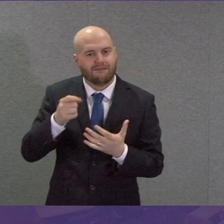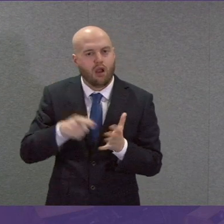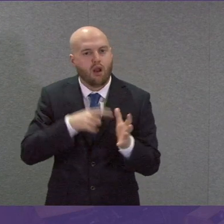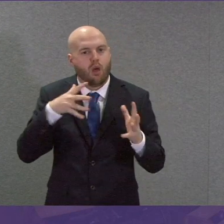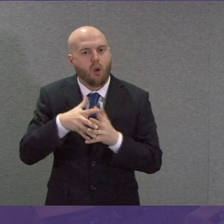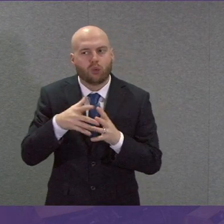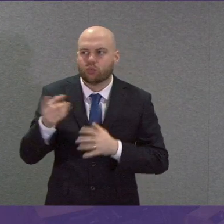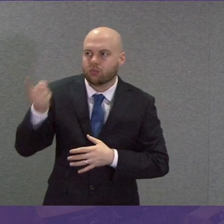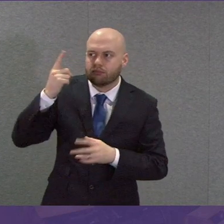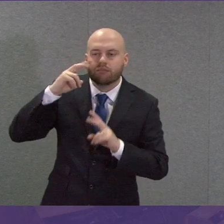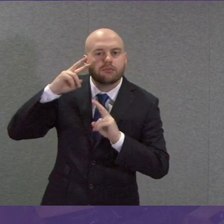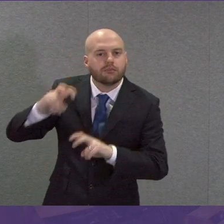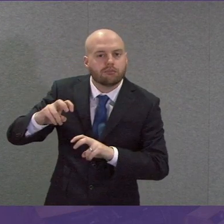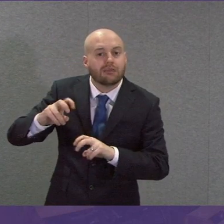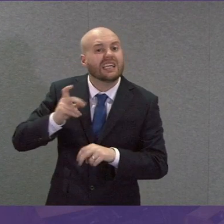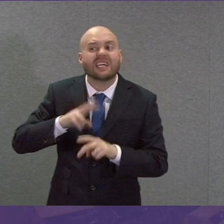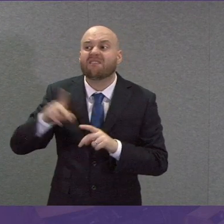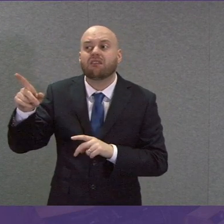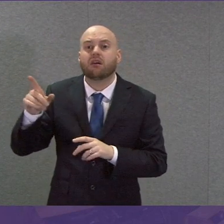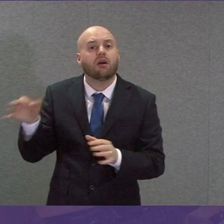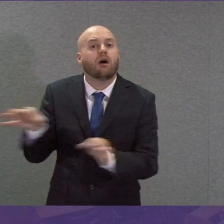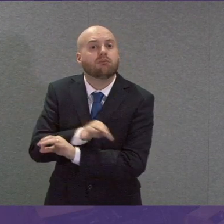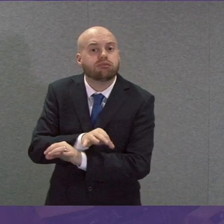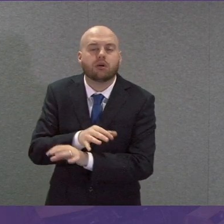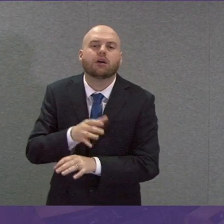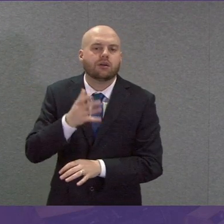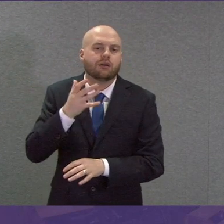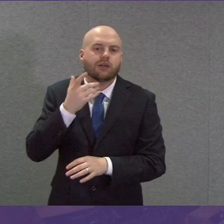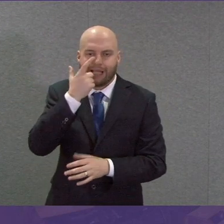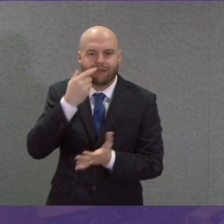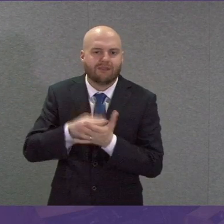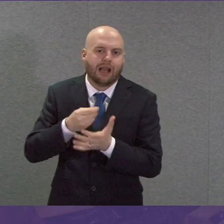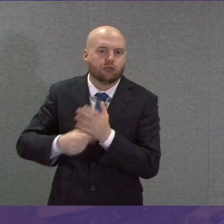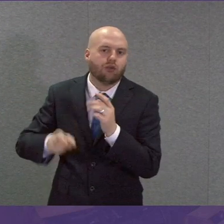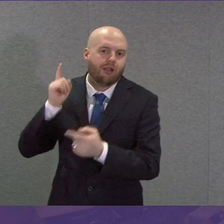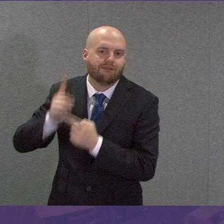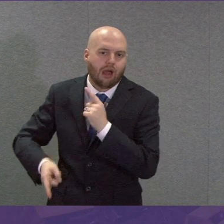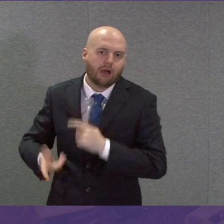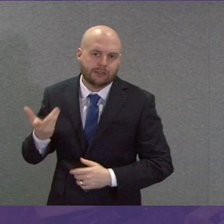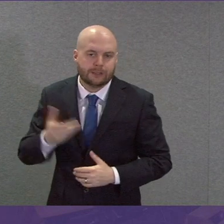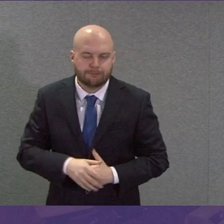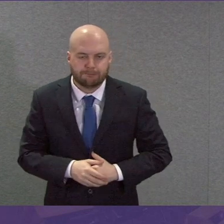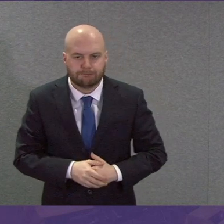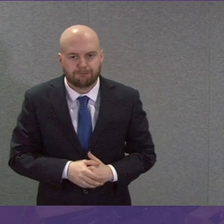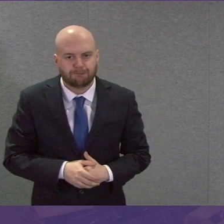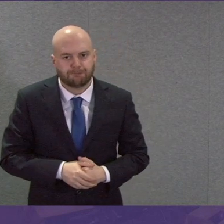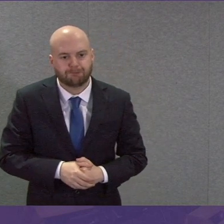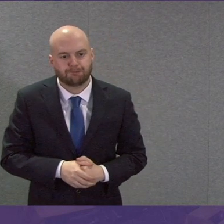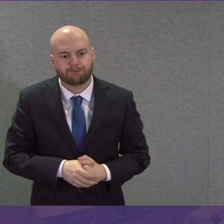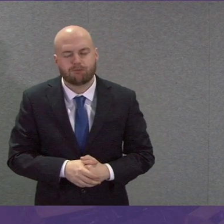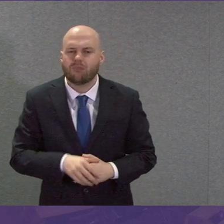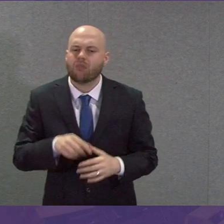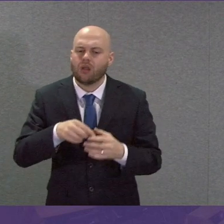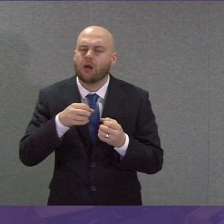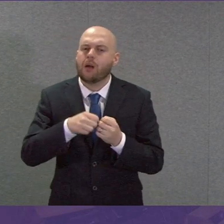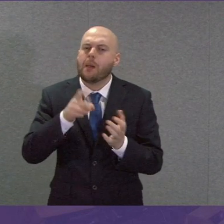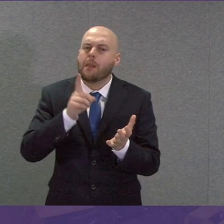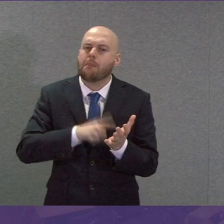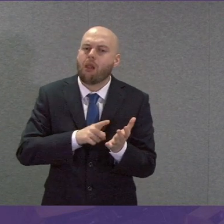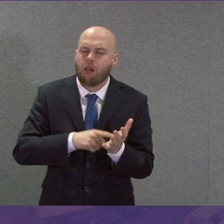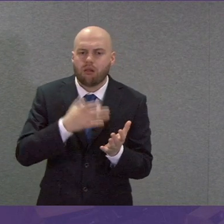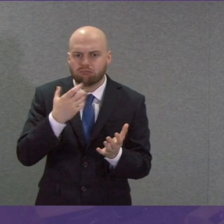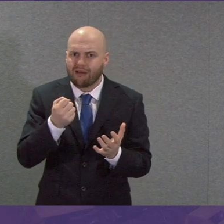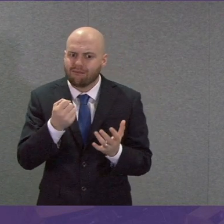route of appeal is also set out in the legislation for many of the enforcement actions. Presiding Officer, the bill contains a range of other items